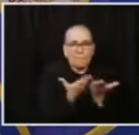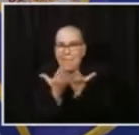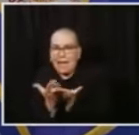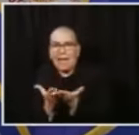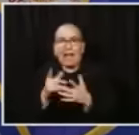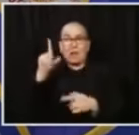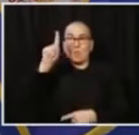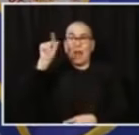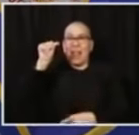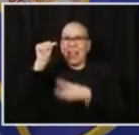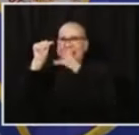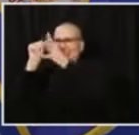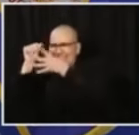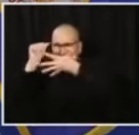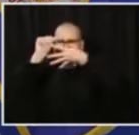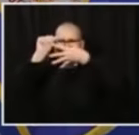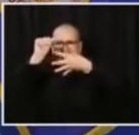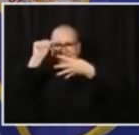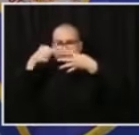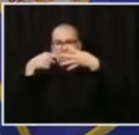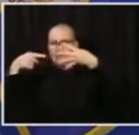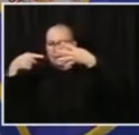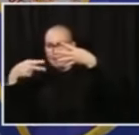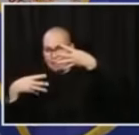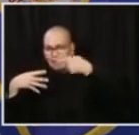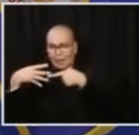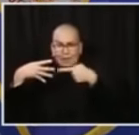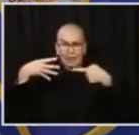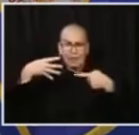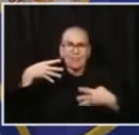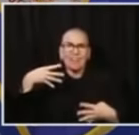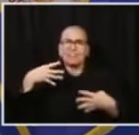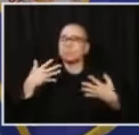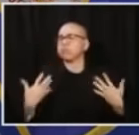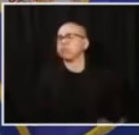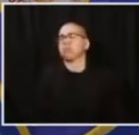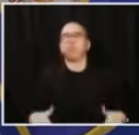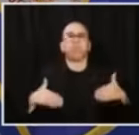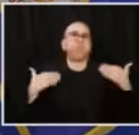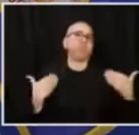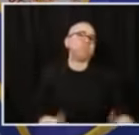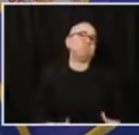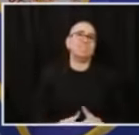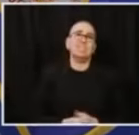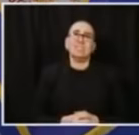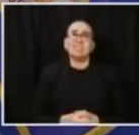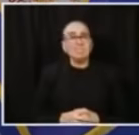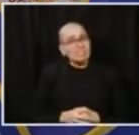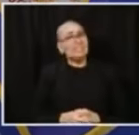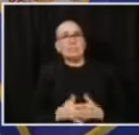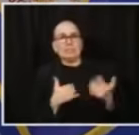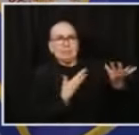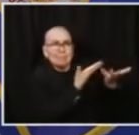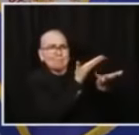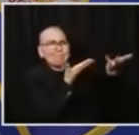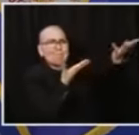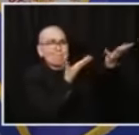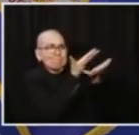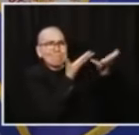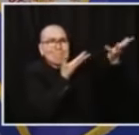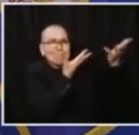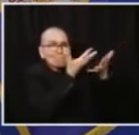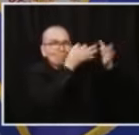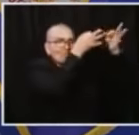care facilities would receive the vaccine first, second, and third, we did that together. These decisions are not